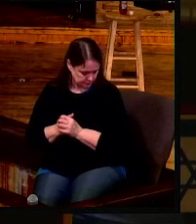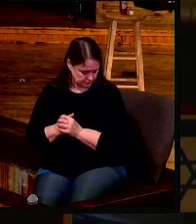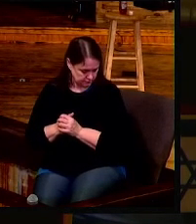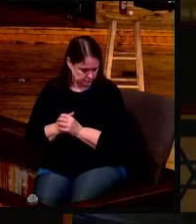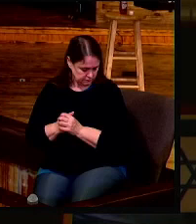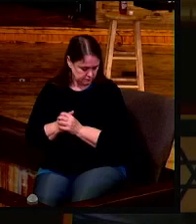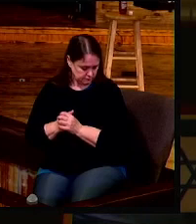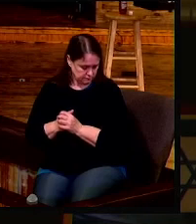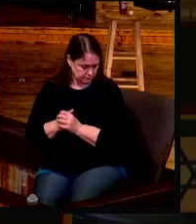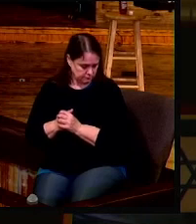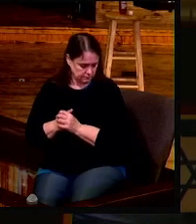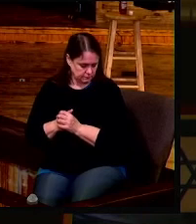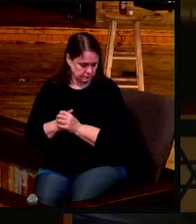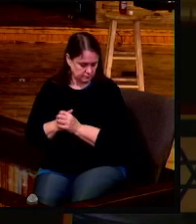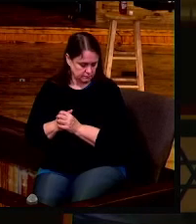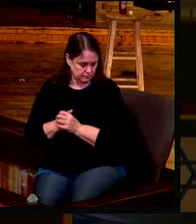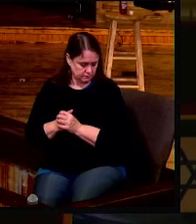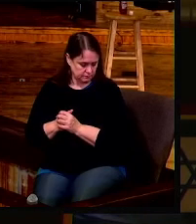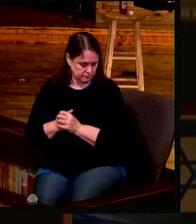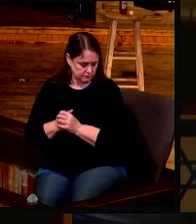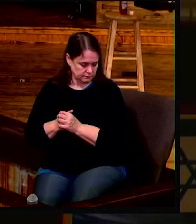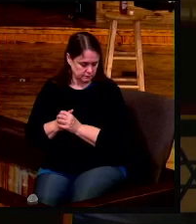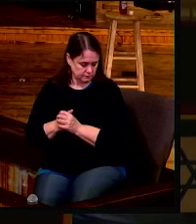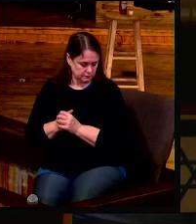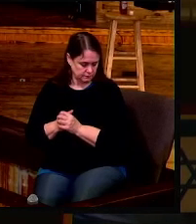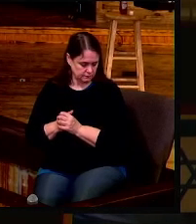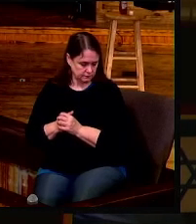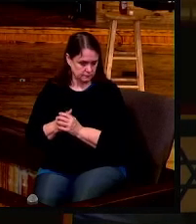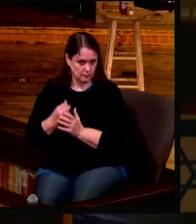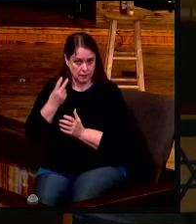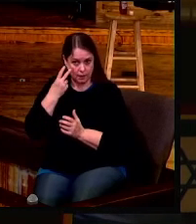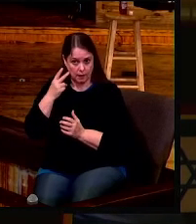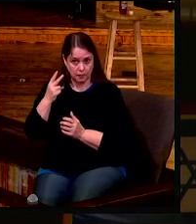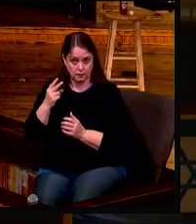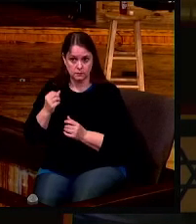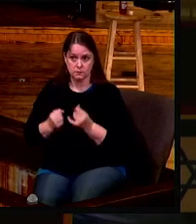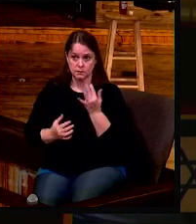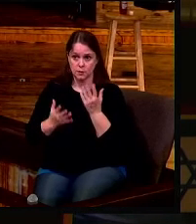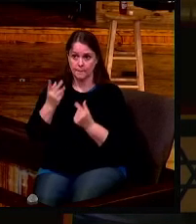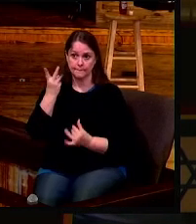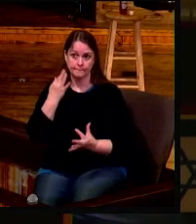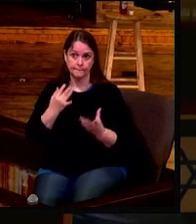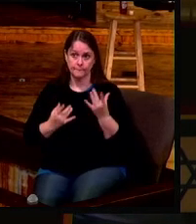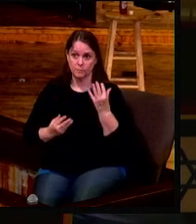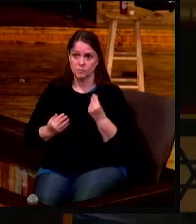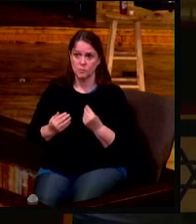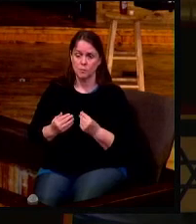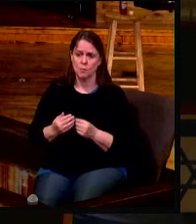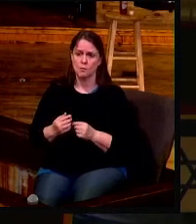bush. So he looked, and behold, the bush was burning with fire, but the bush was not consumed.